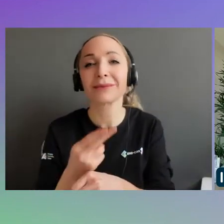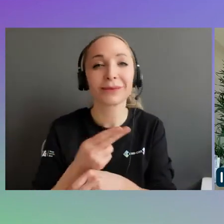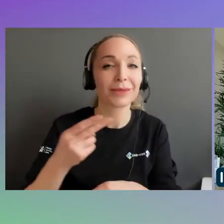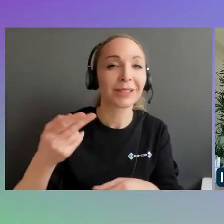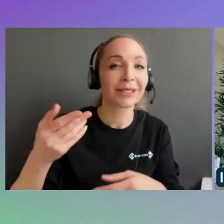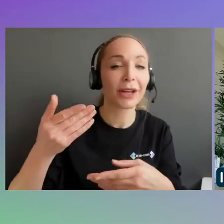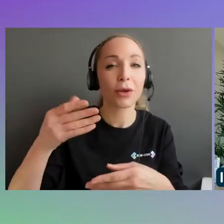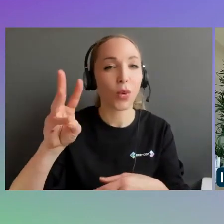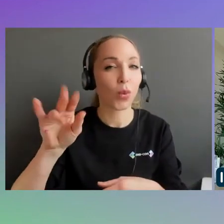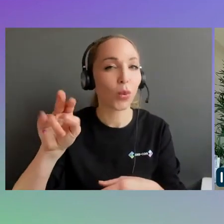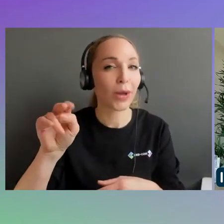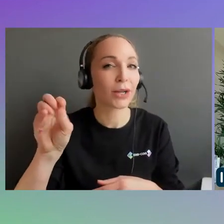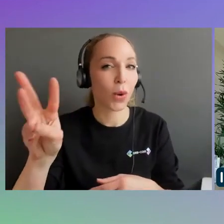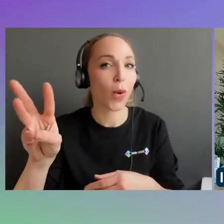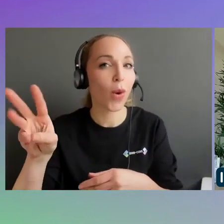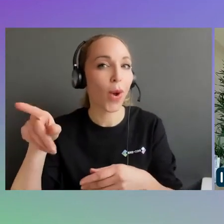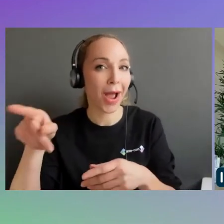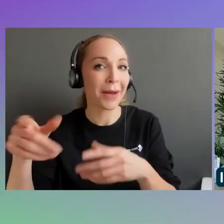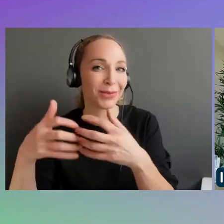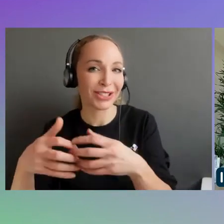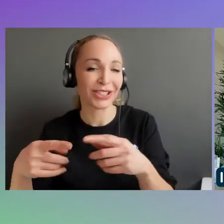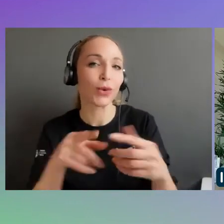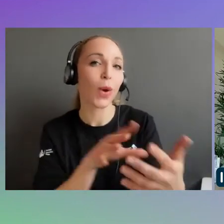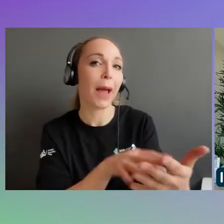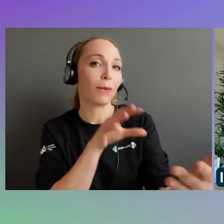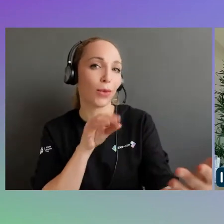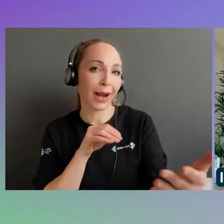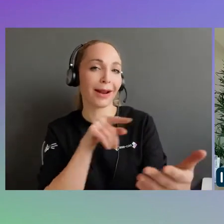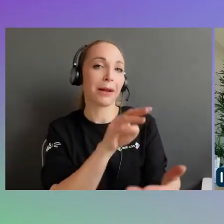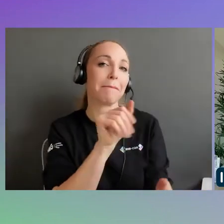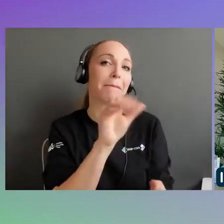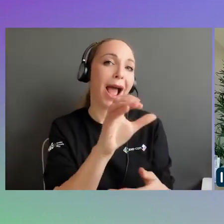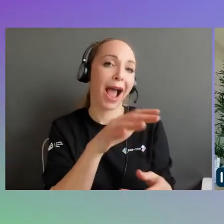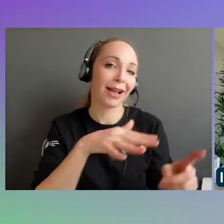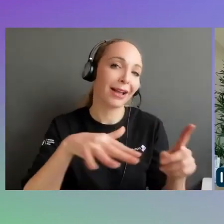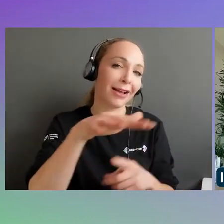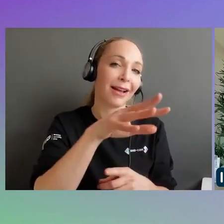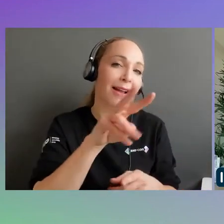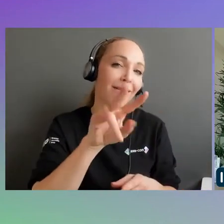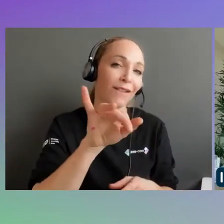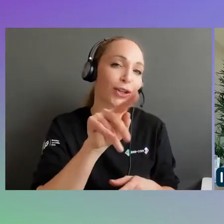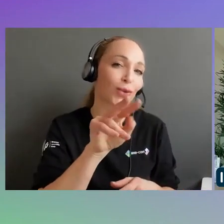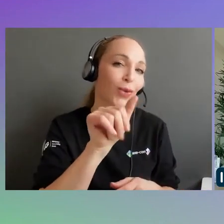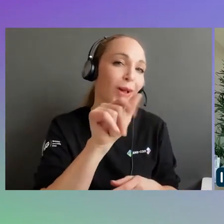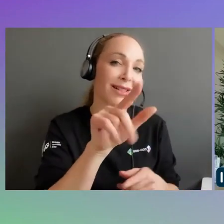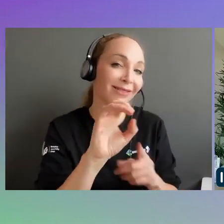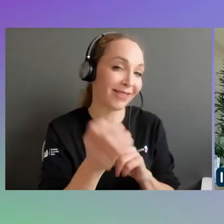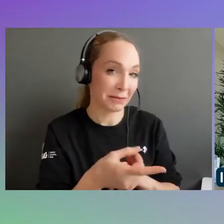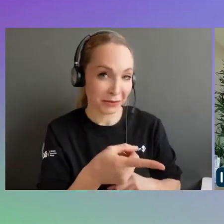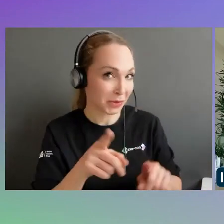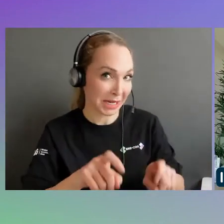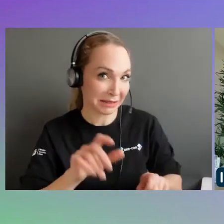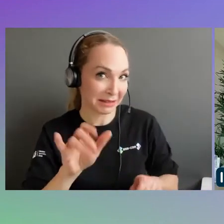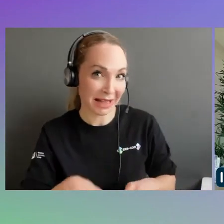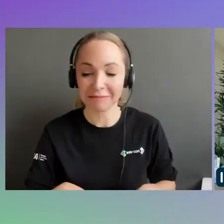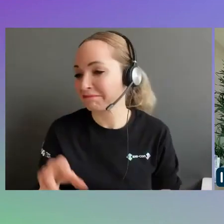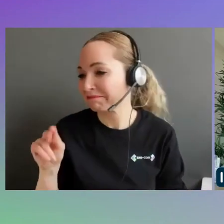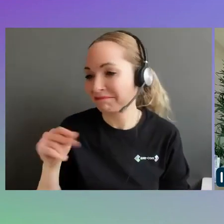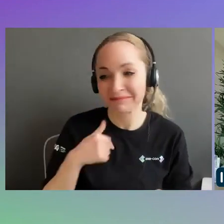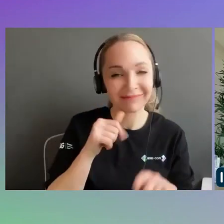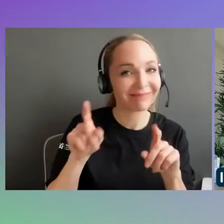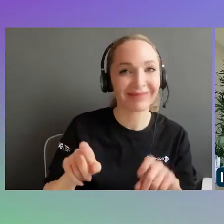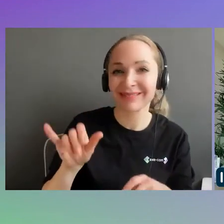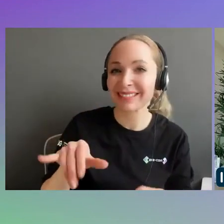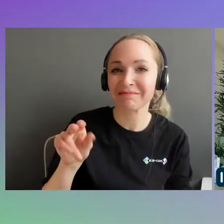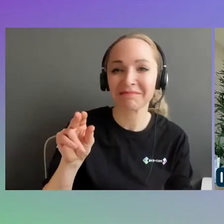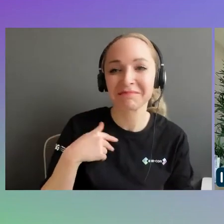to emulate a Mac virtual environment. Is probably what they're doing. Have we tested around with that at all? So we have not tested it. I would